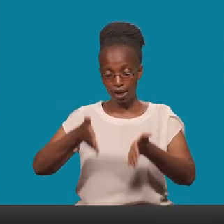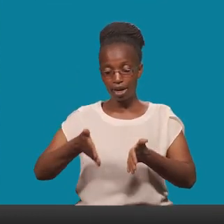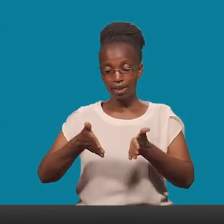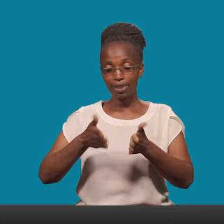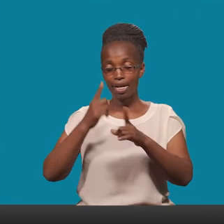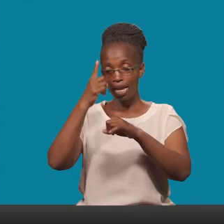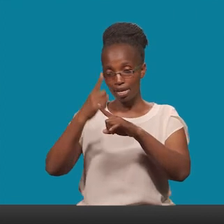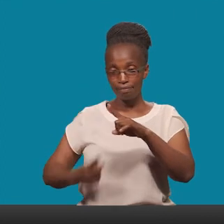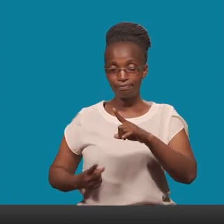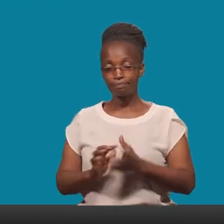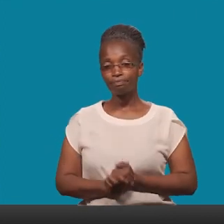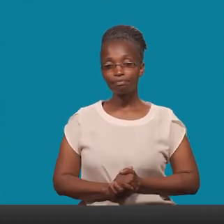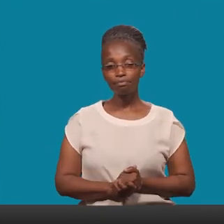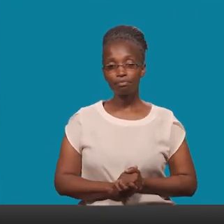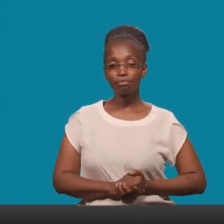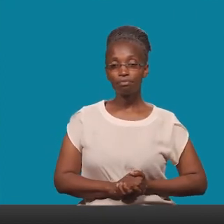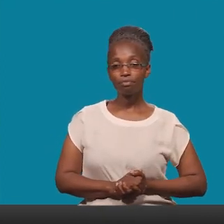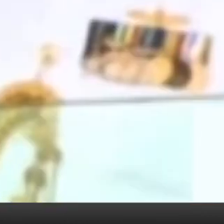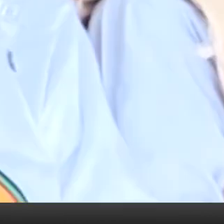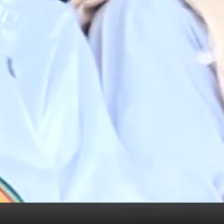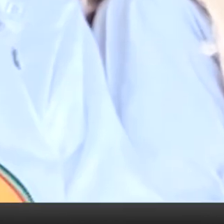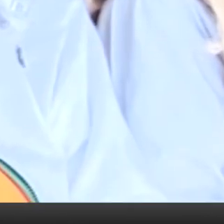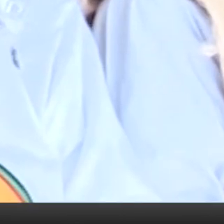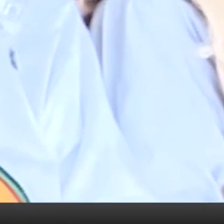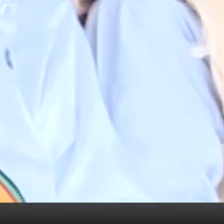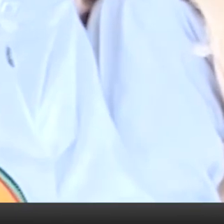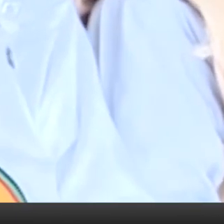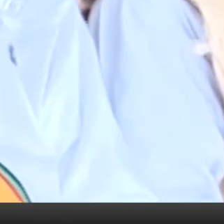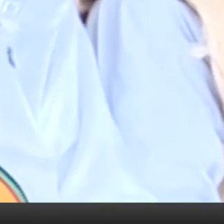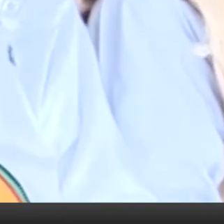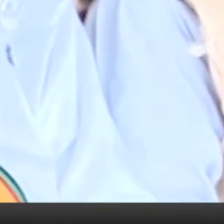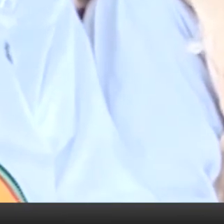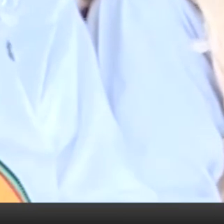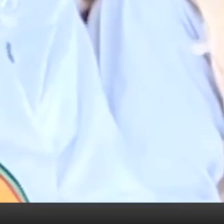by the end of the current financial year. Quinton Musyoka, Undugu TV.